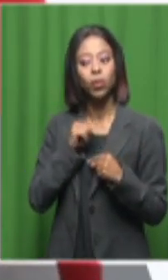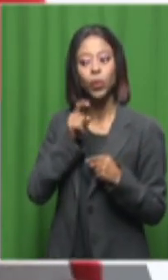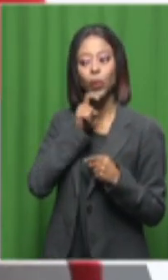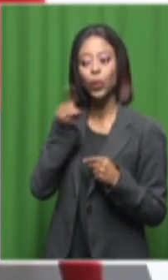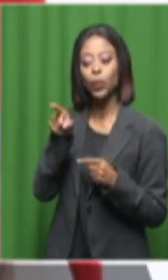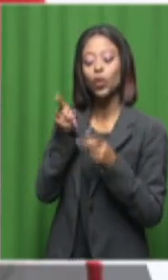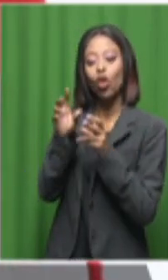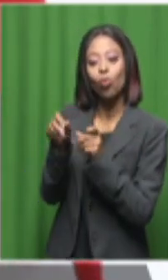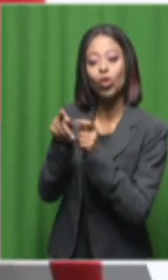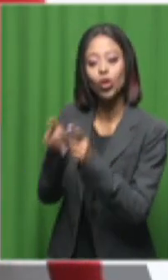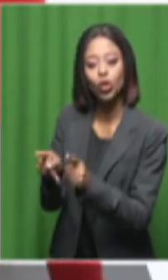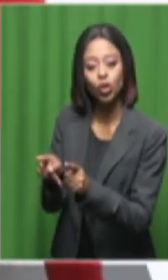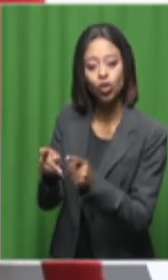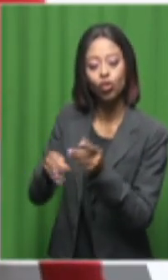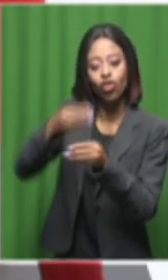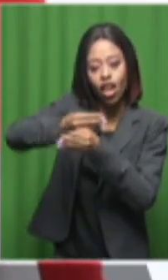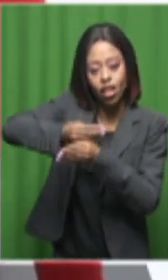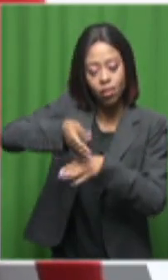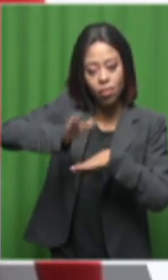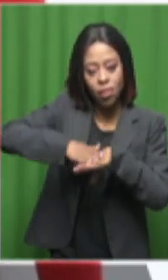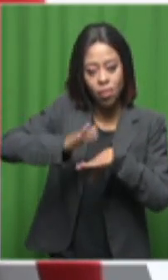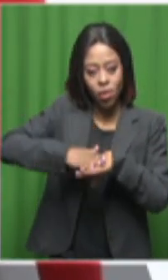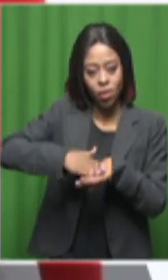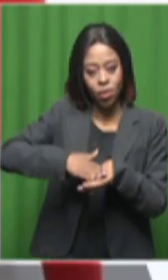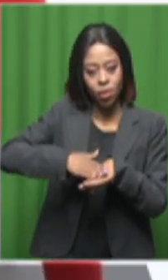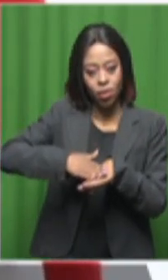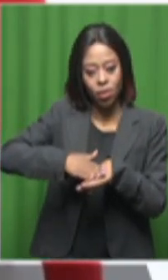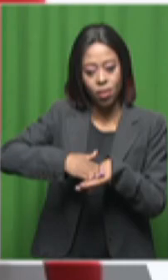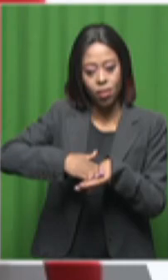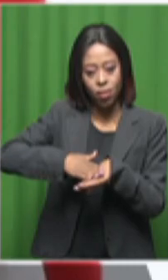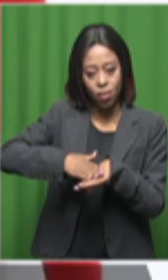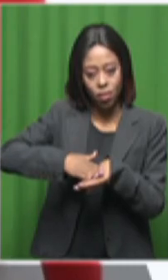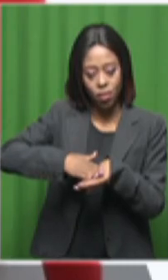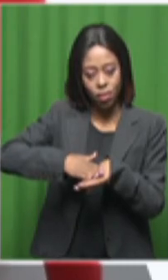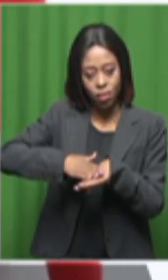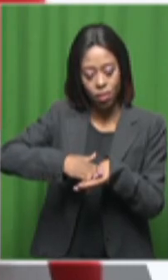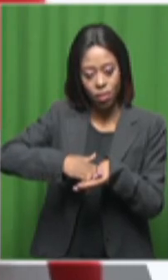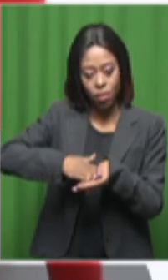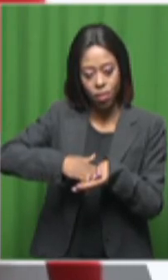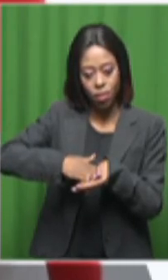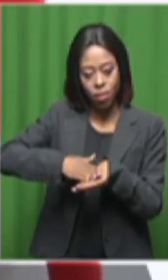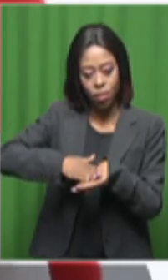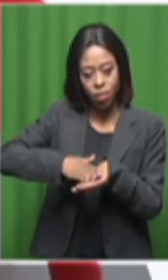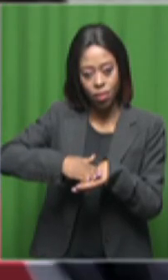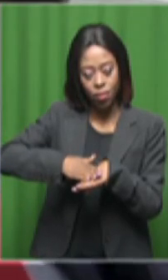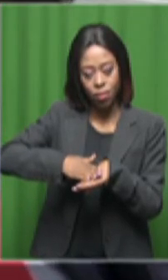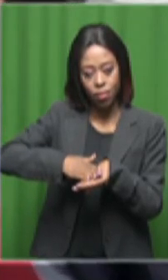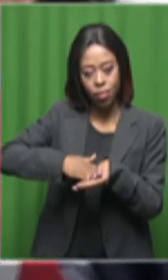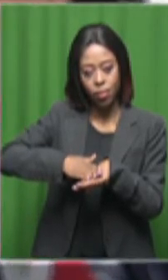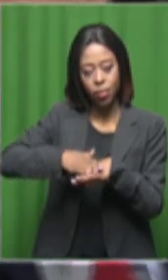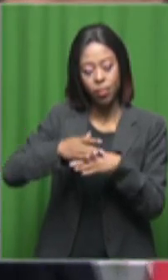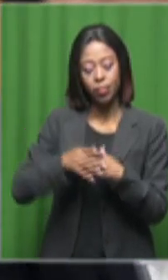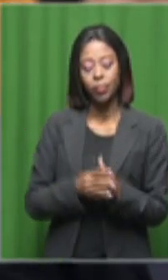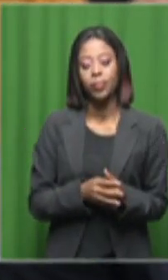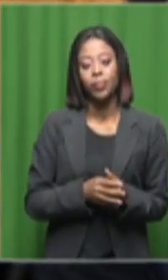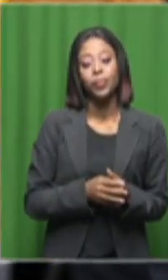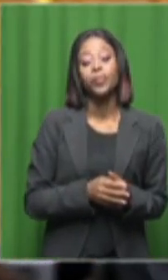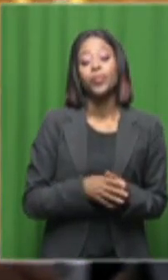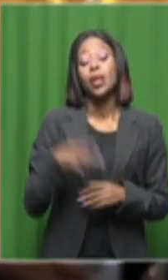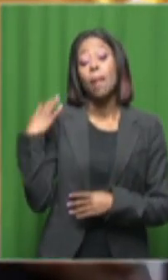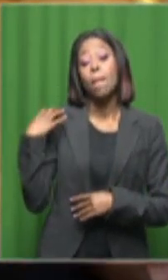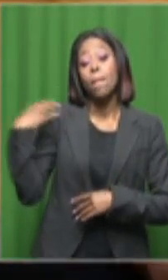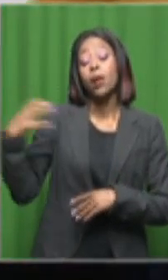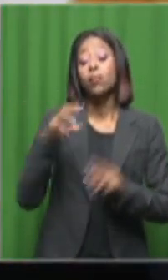able to elevate the significance of this this resource. The electricity